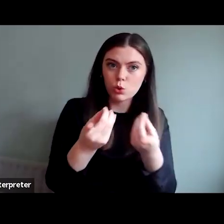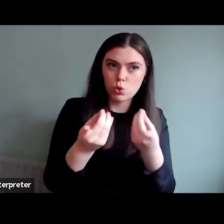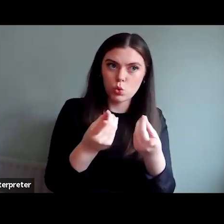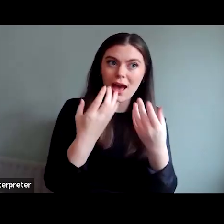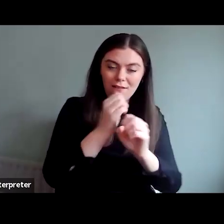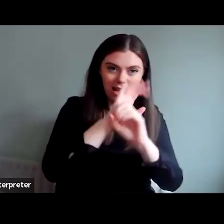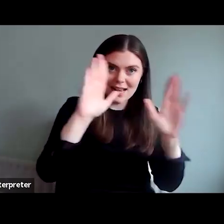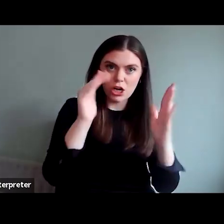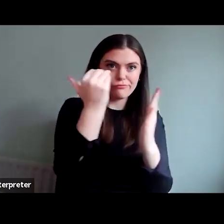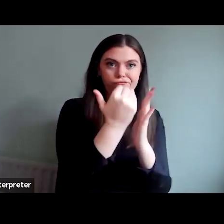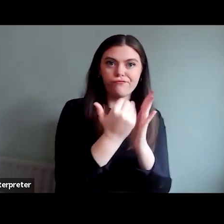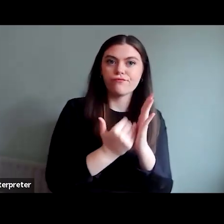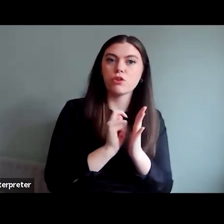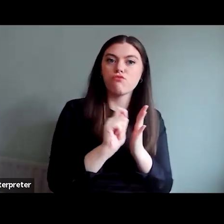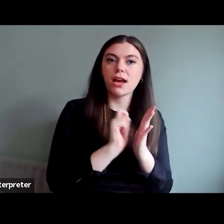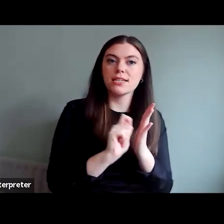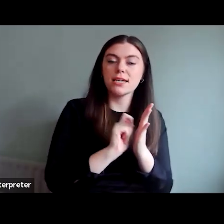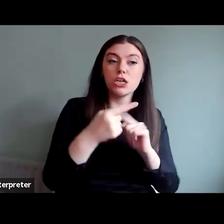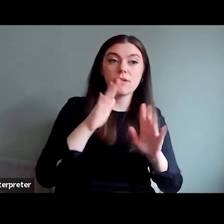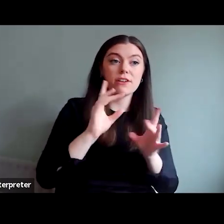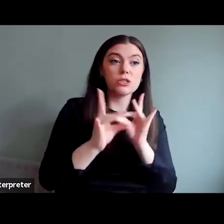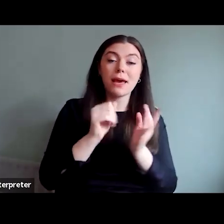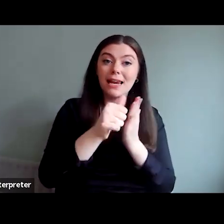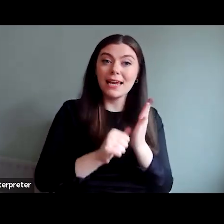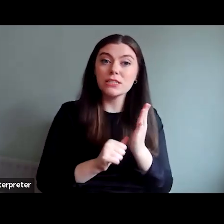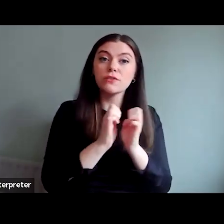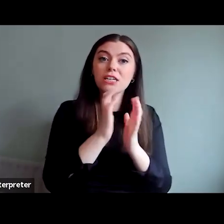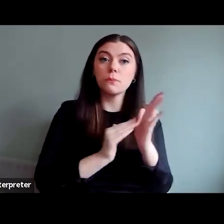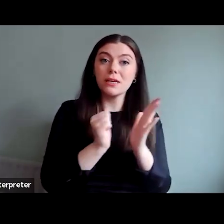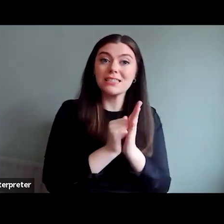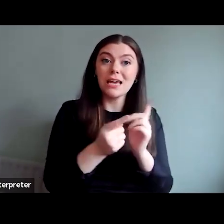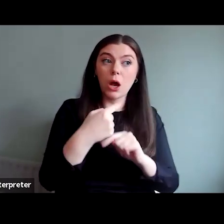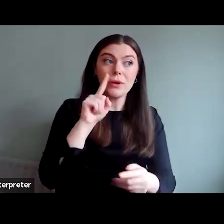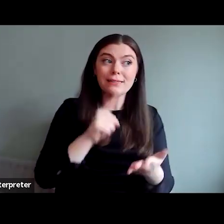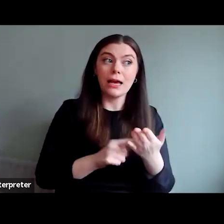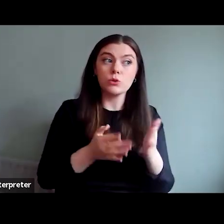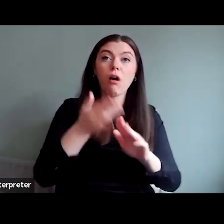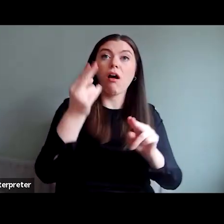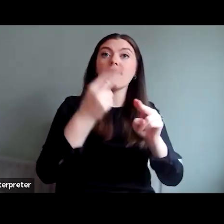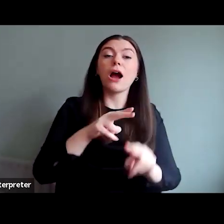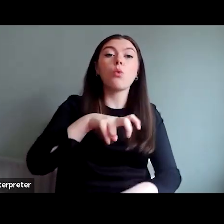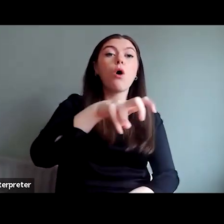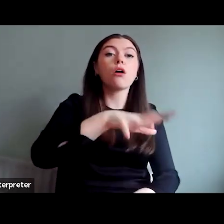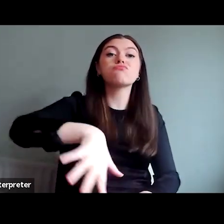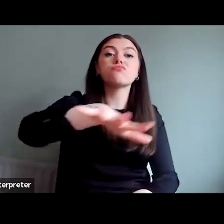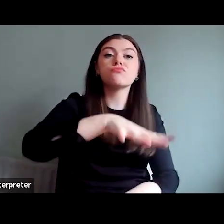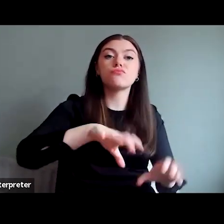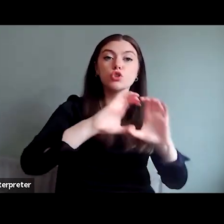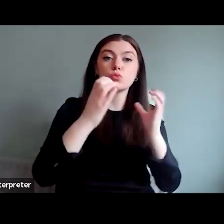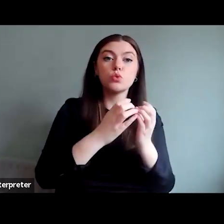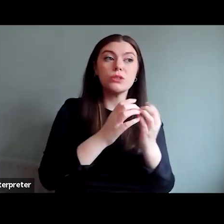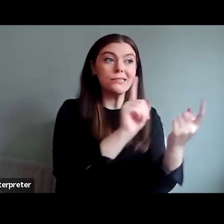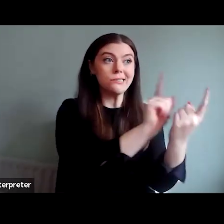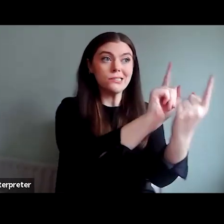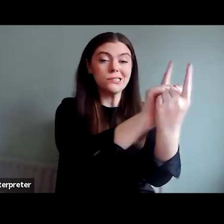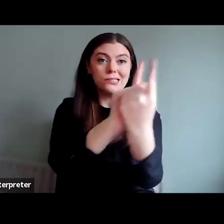printed out. We made our list of each business. We went walkabout around the community and approached them each in turn, as Frank said, in